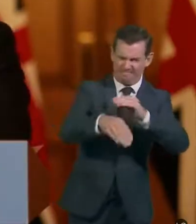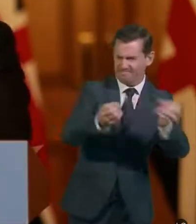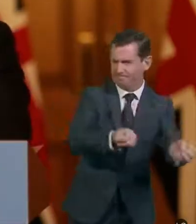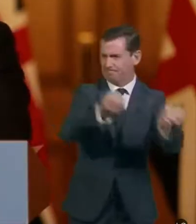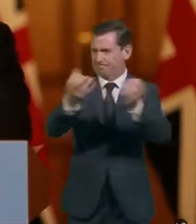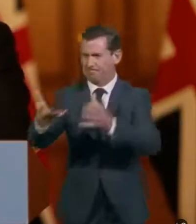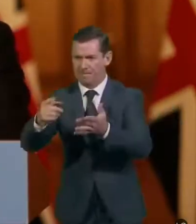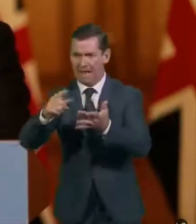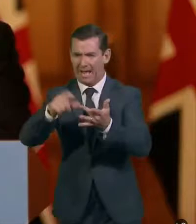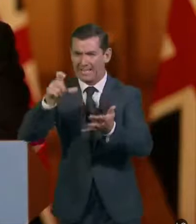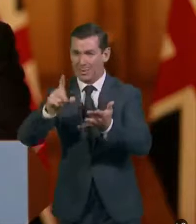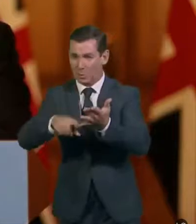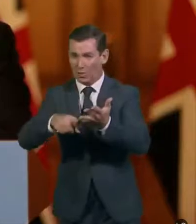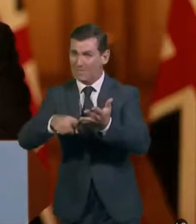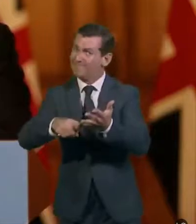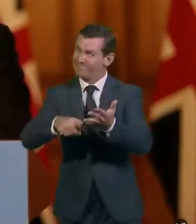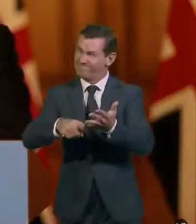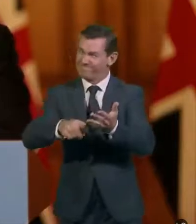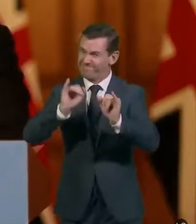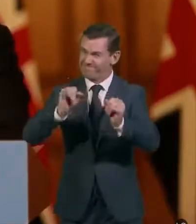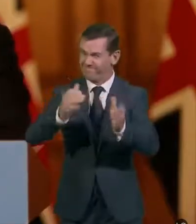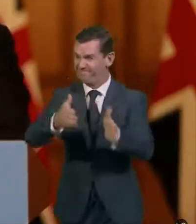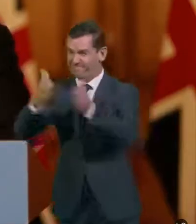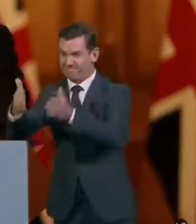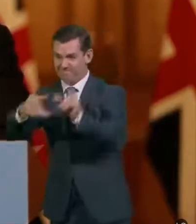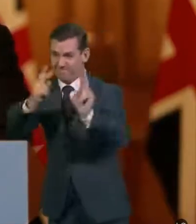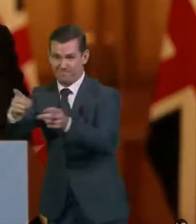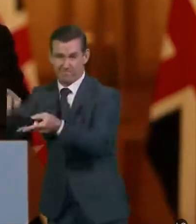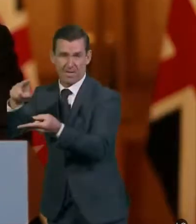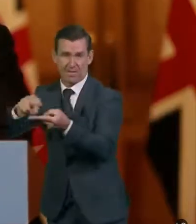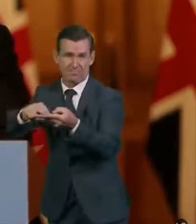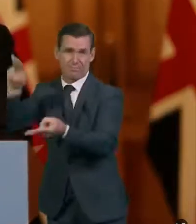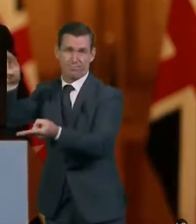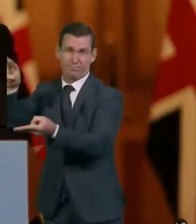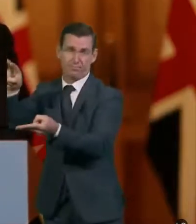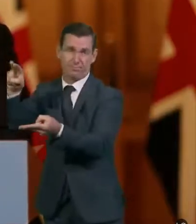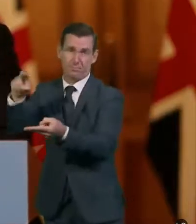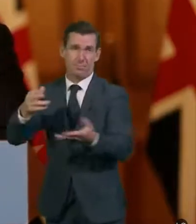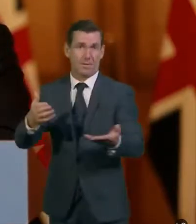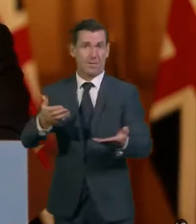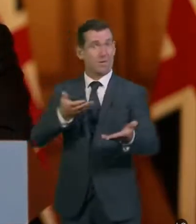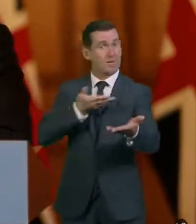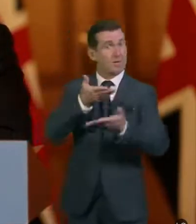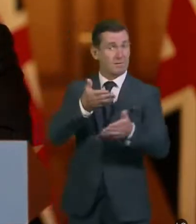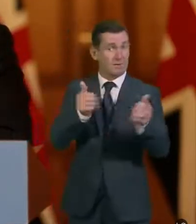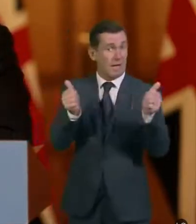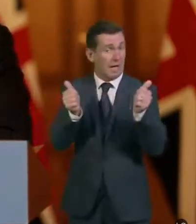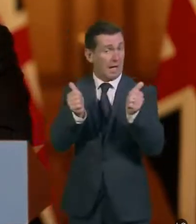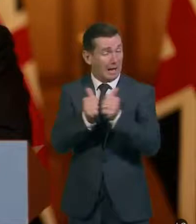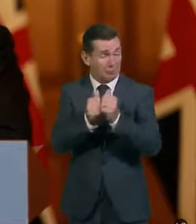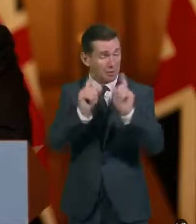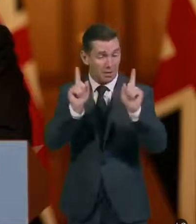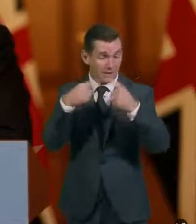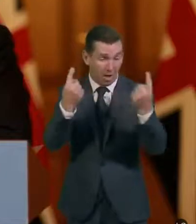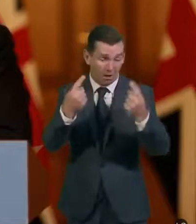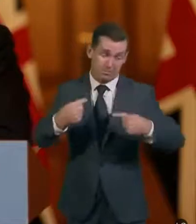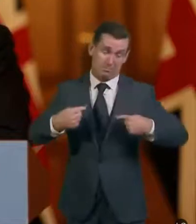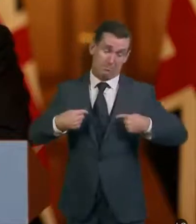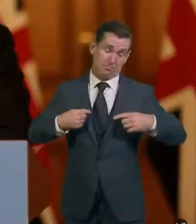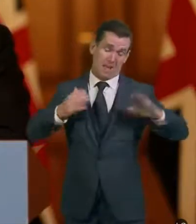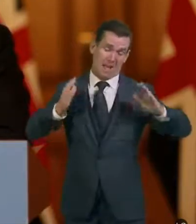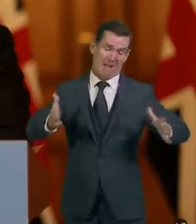course, if agreement cannot be reached, I will need to intervene in order to